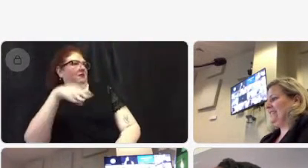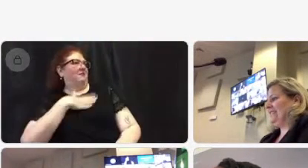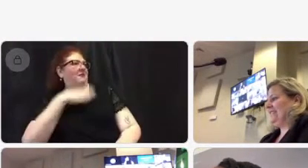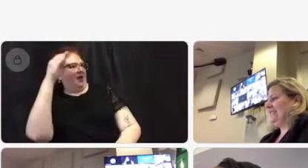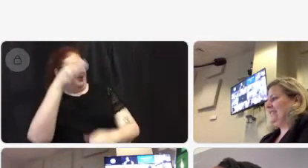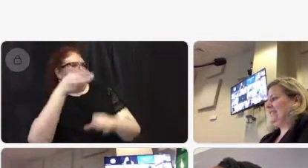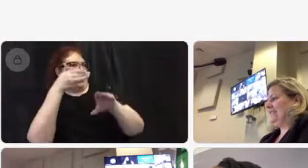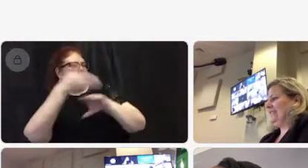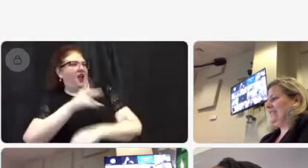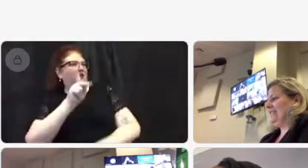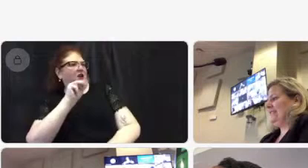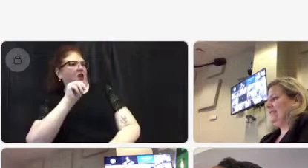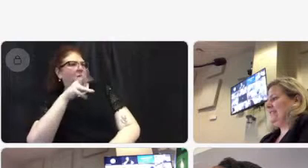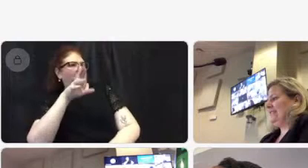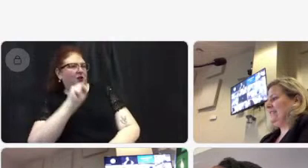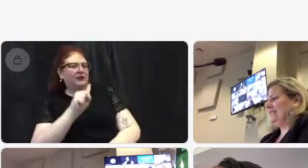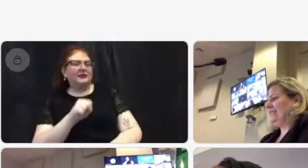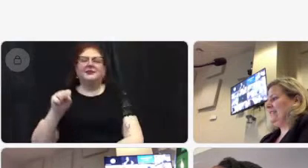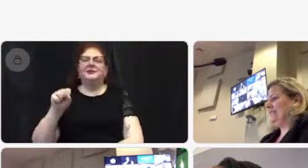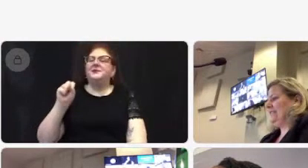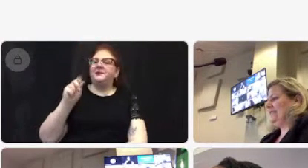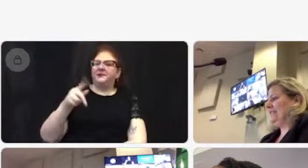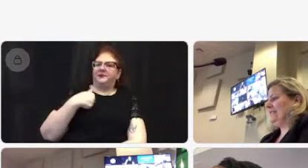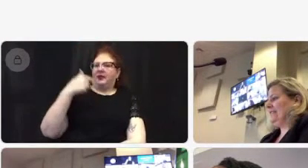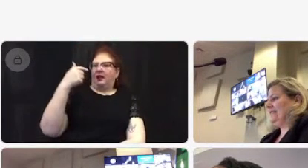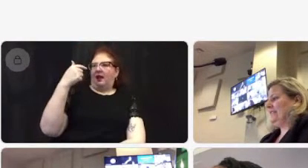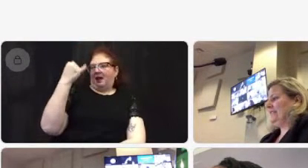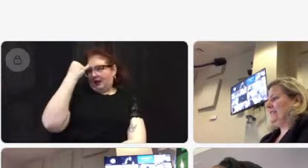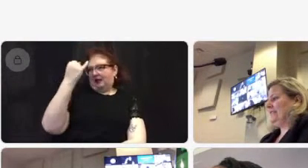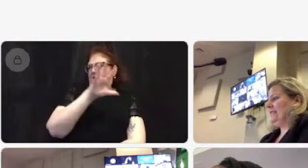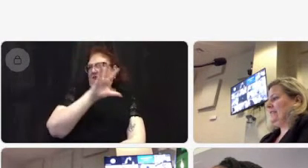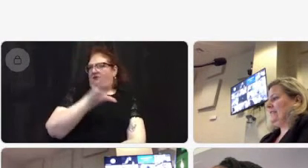compares. My thought is that I did it 50-50.